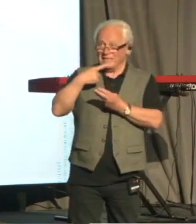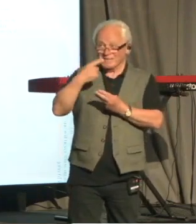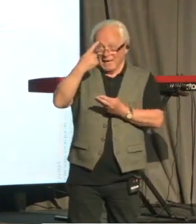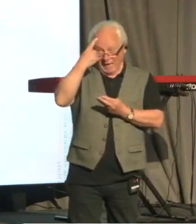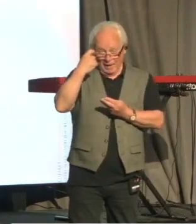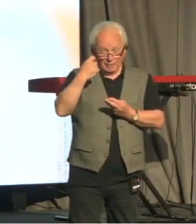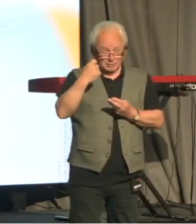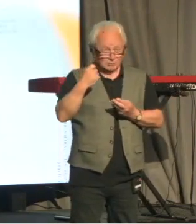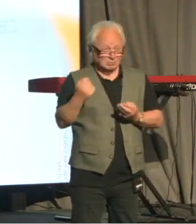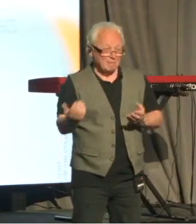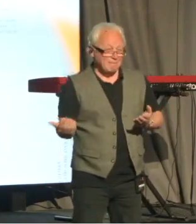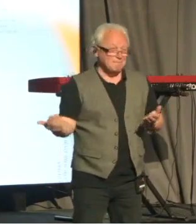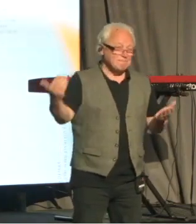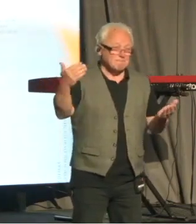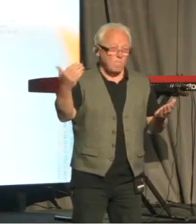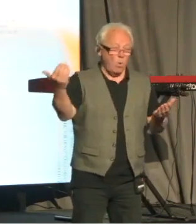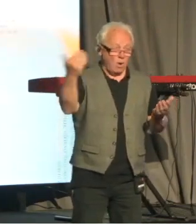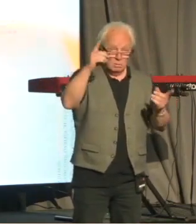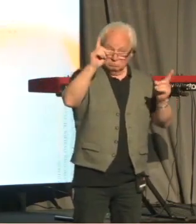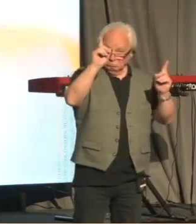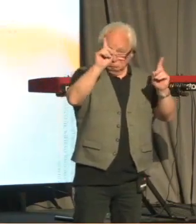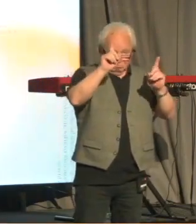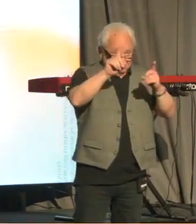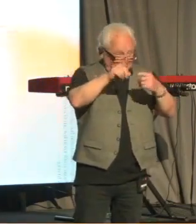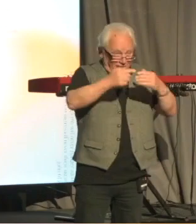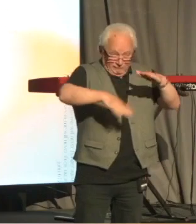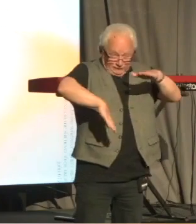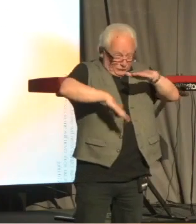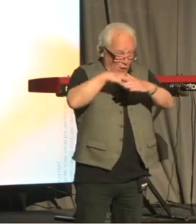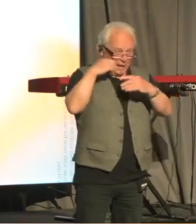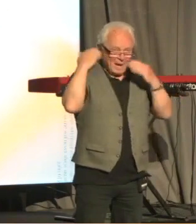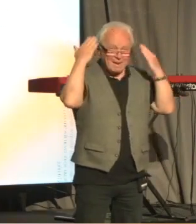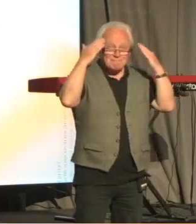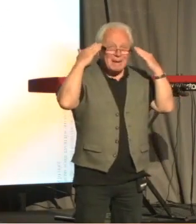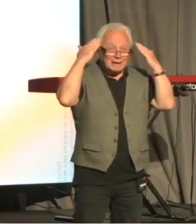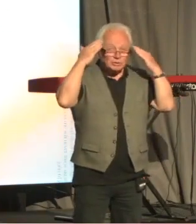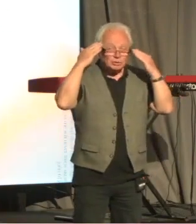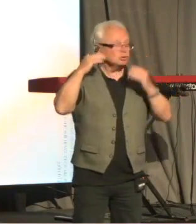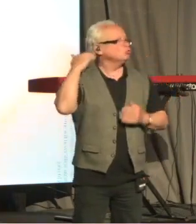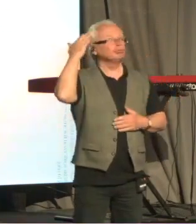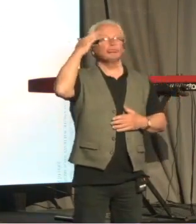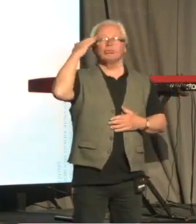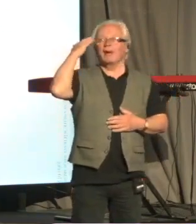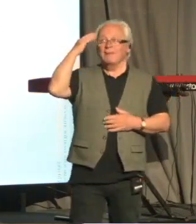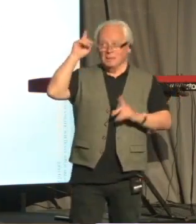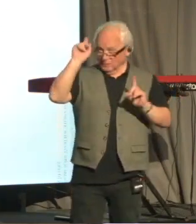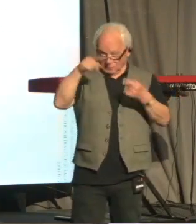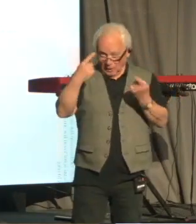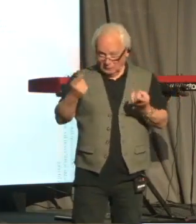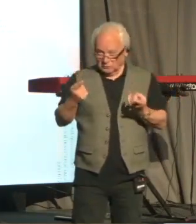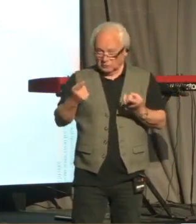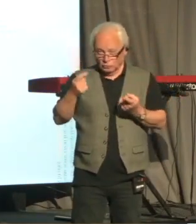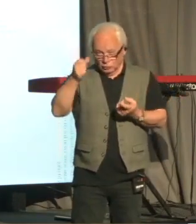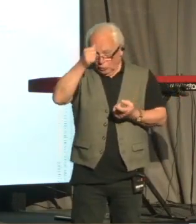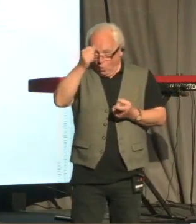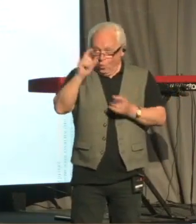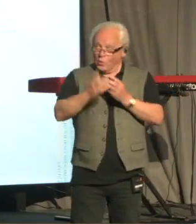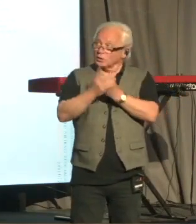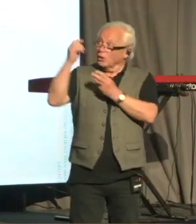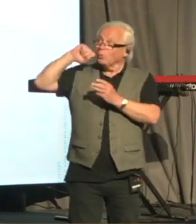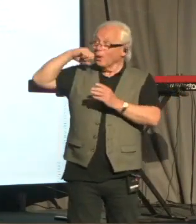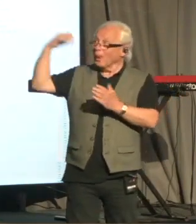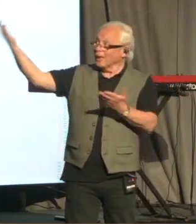more than we could ever hope, dream, imagine in our wildest dreams. He can do immeasurably